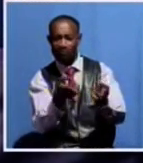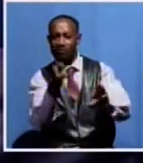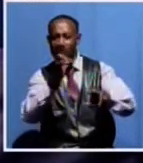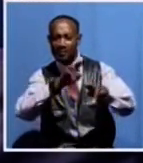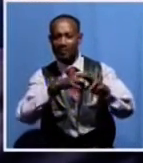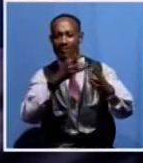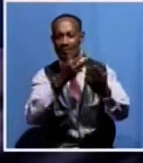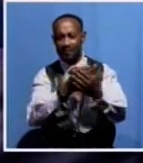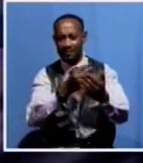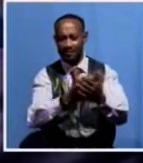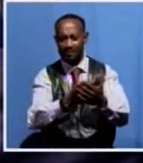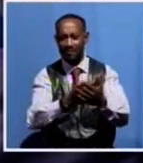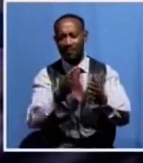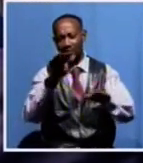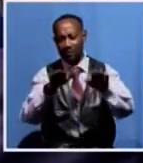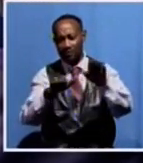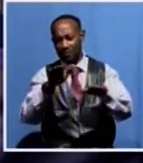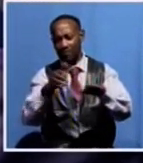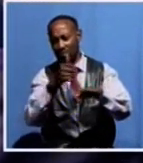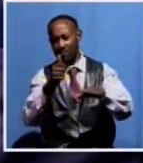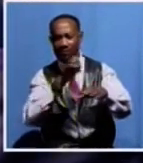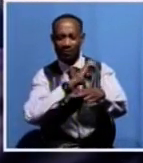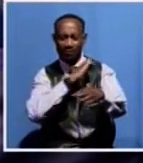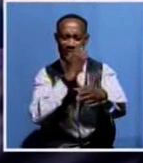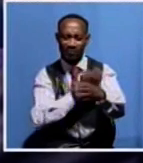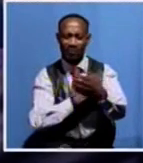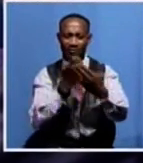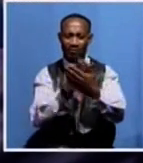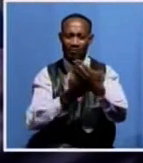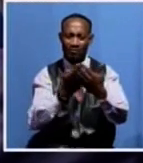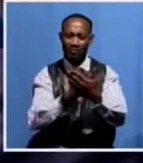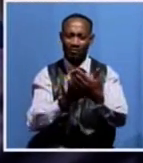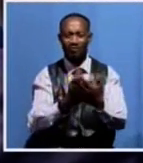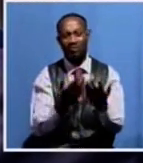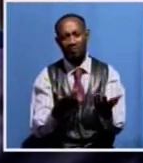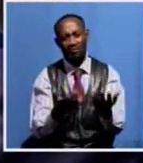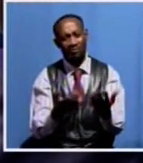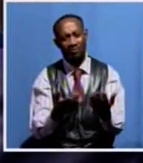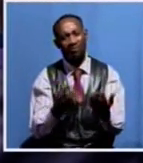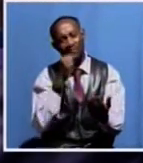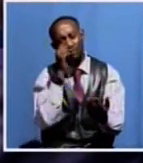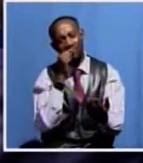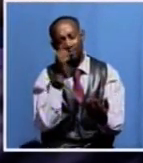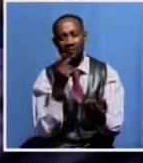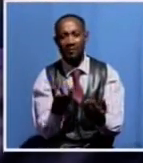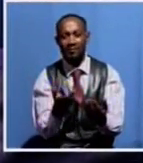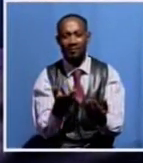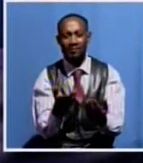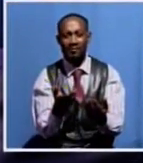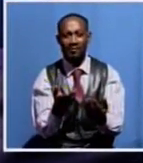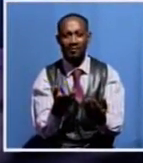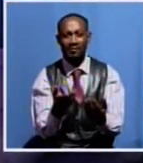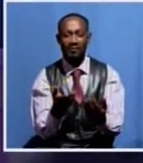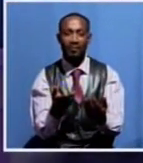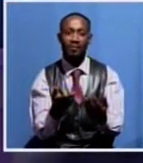to 2019 budget. Yeah. Economic activity, no increase in there. Actually a drop. Well, yeah, but in general services, there's a lot